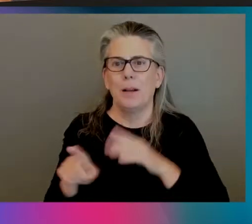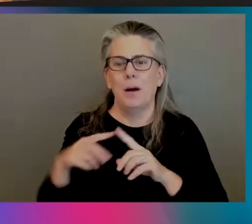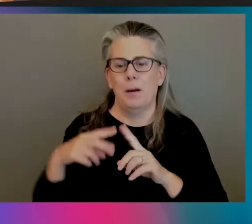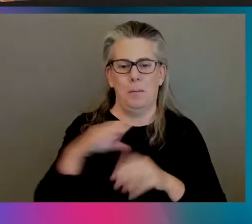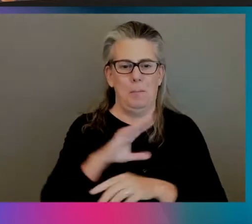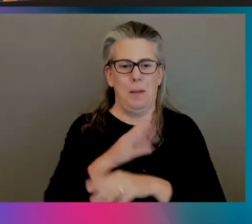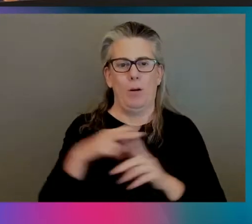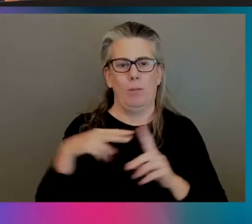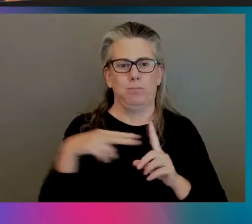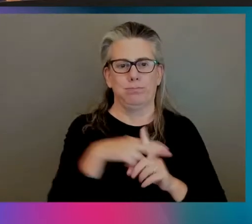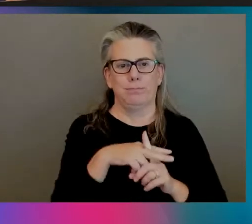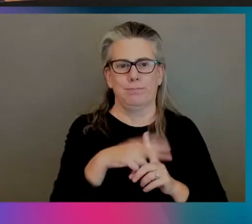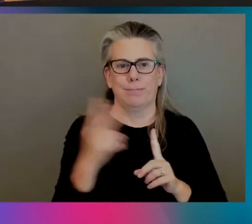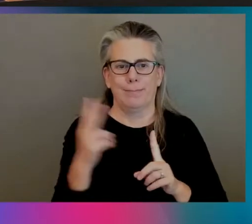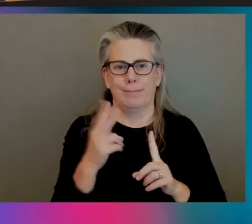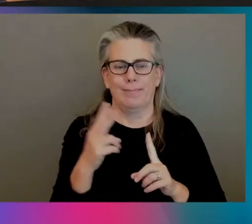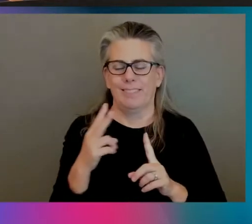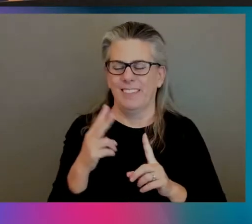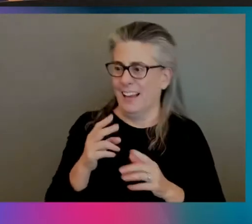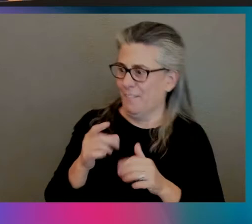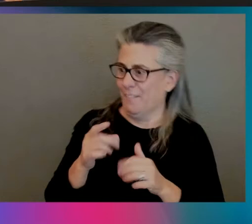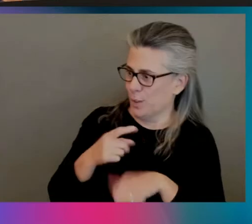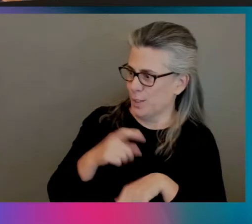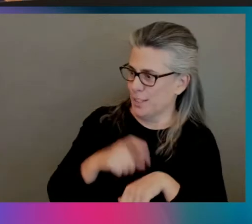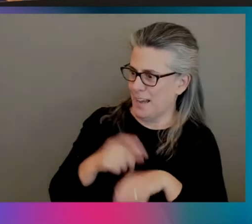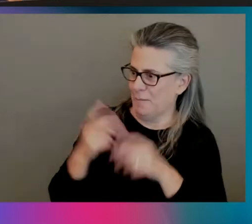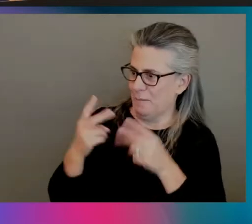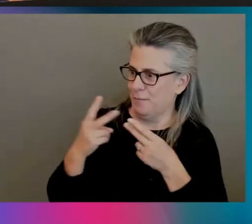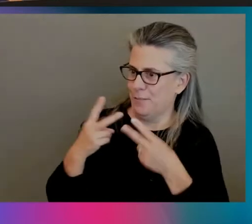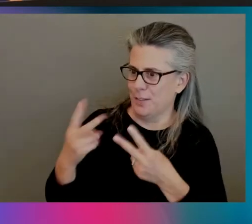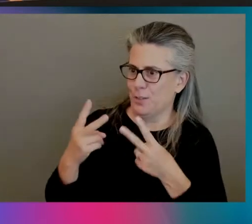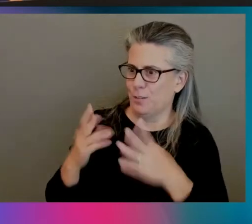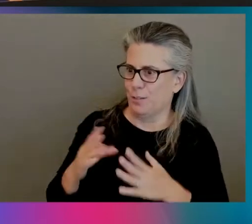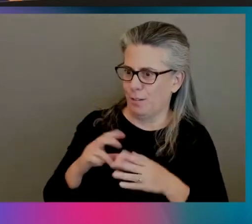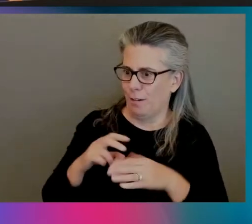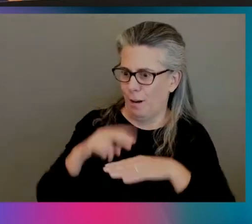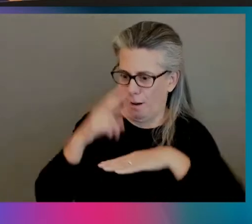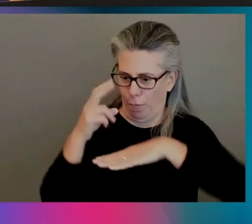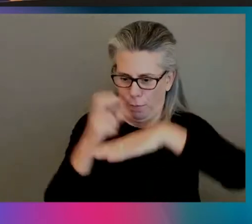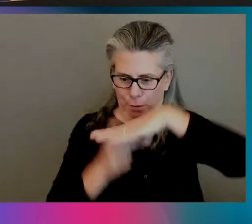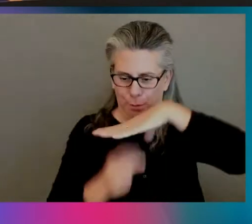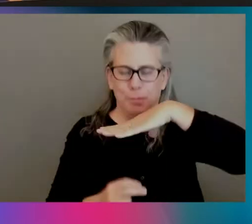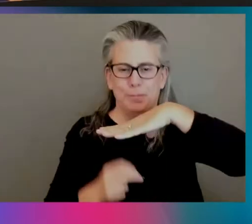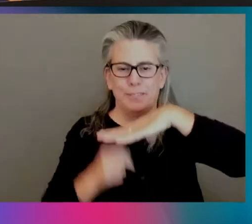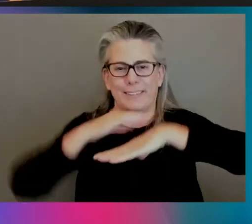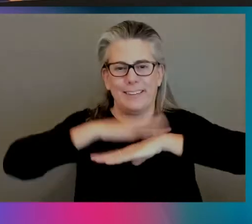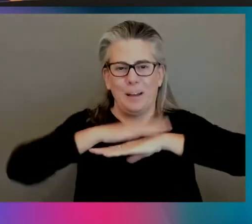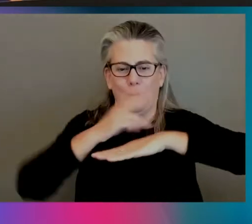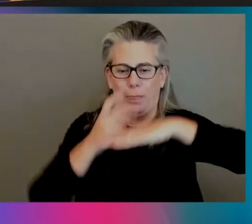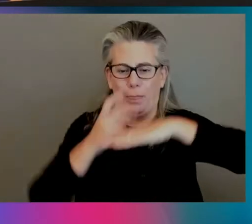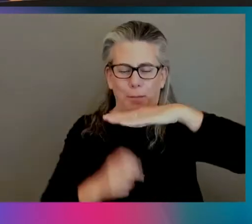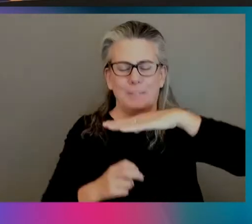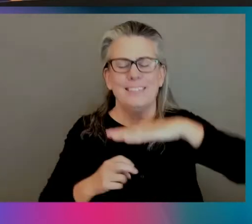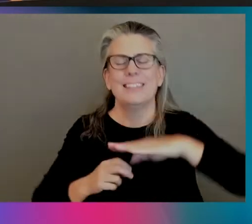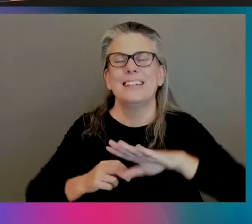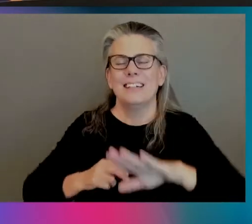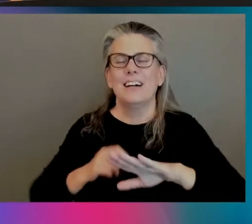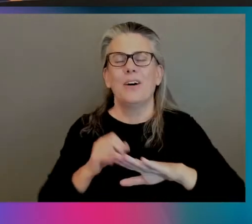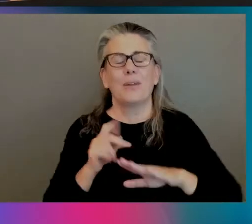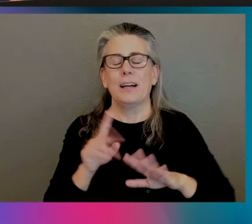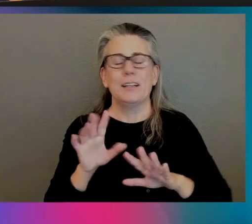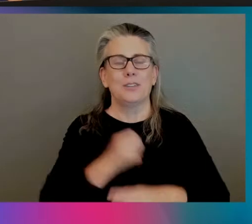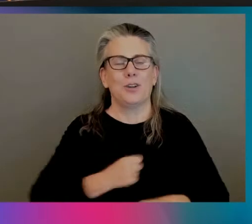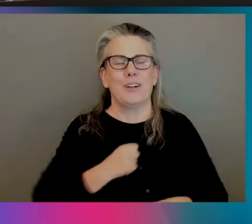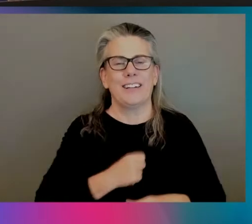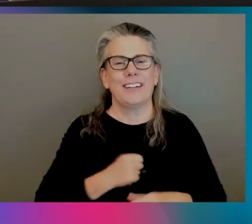under the table on a show? There we go. I blame you, Steve. It looks like it kicked out. So back to that. You put all your